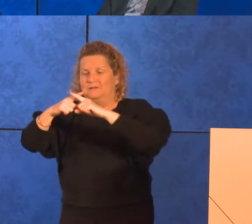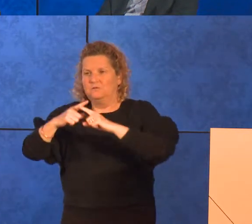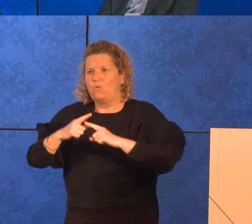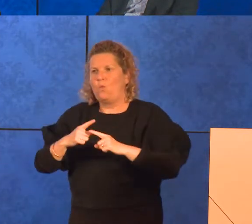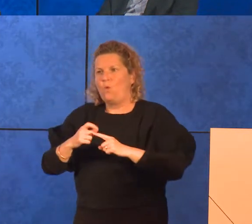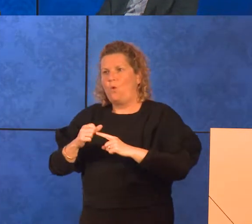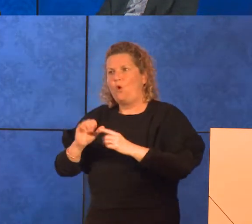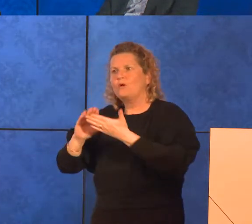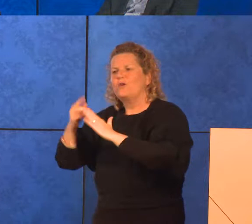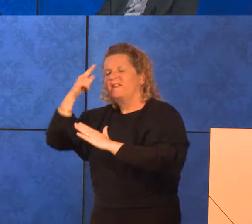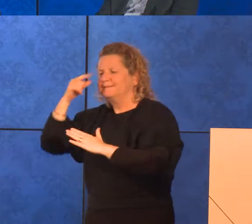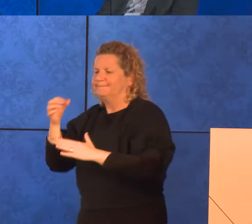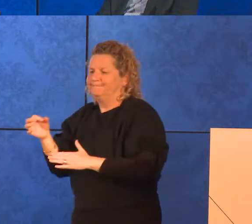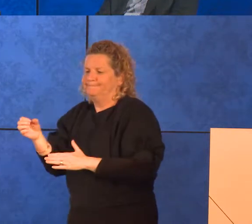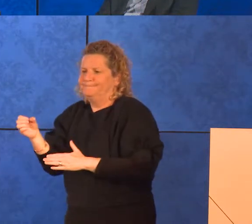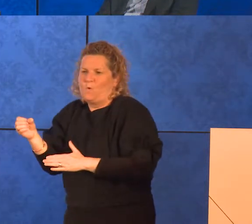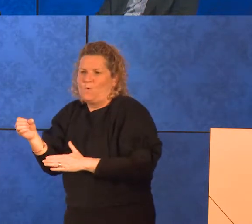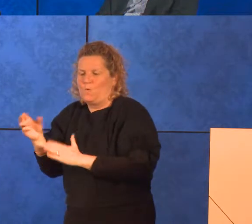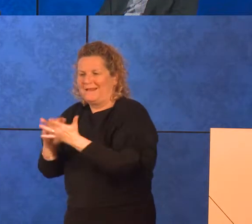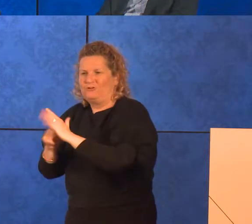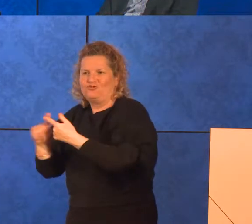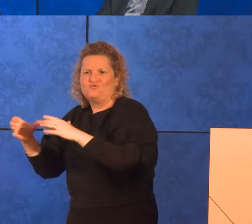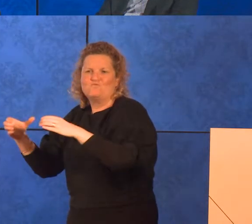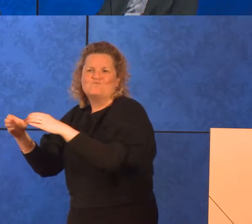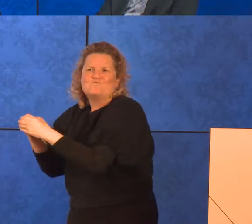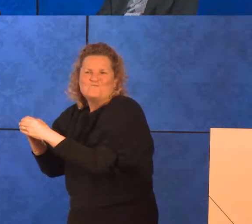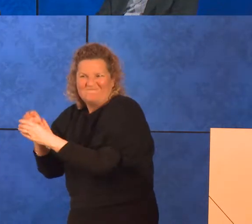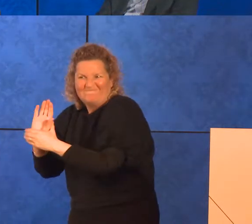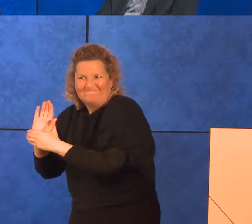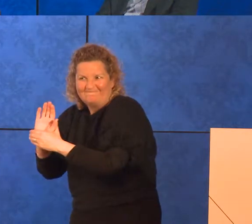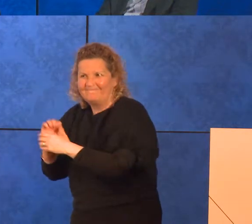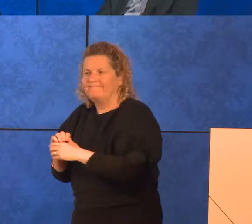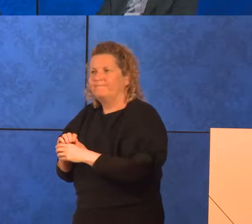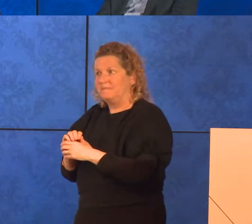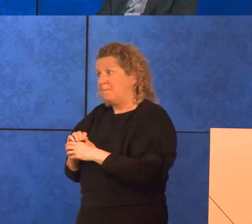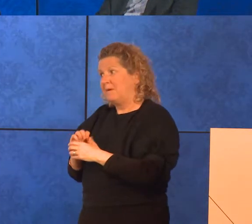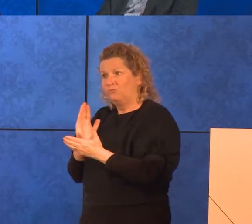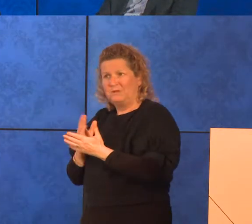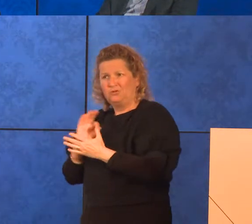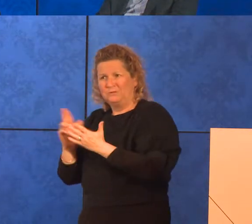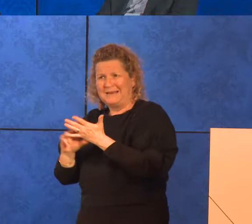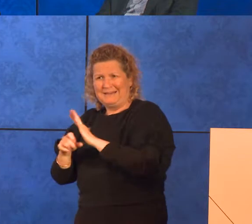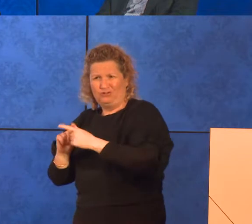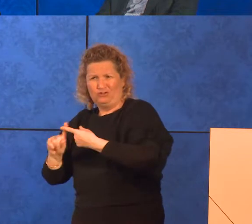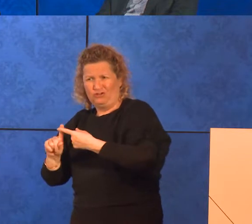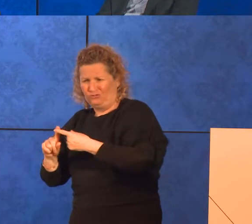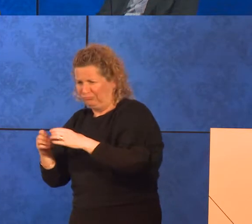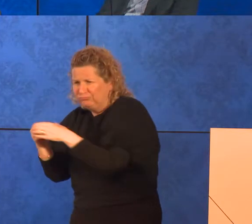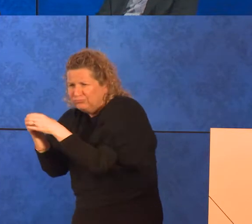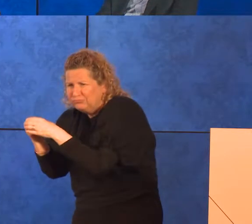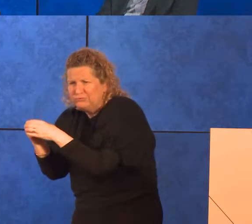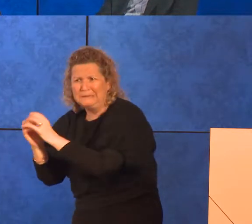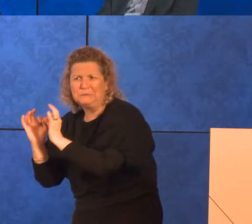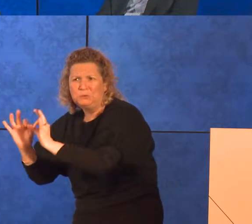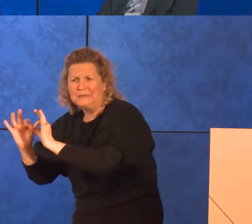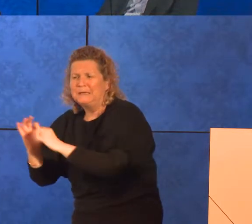consider niche. So thank you for that pick up, Meg. Yeah, not niche. Do you think that Royal